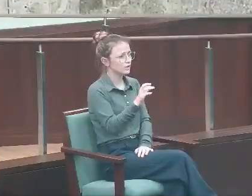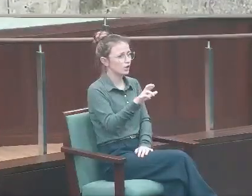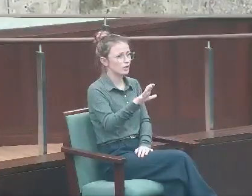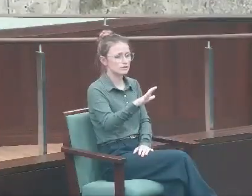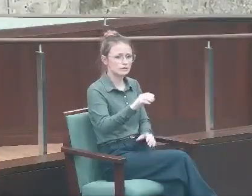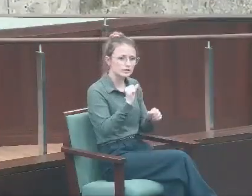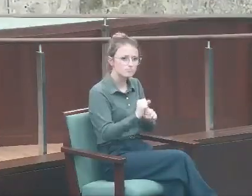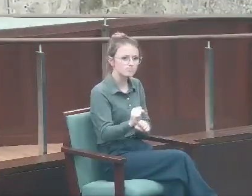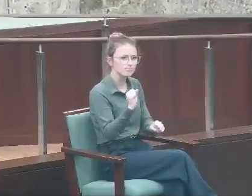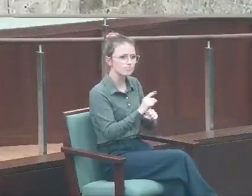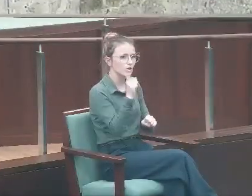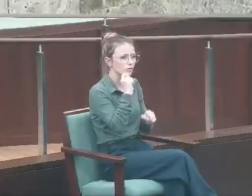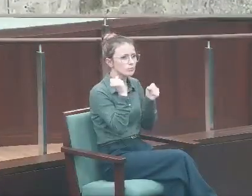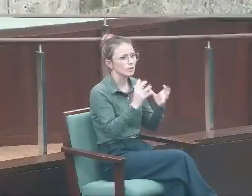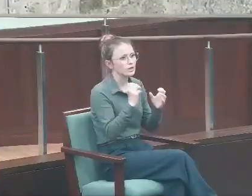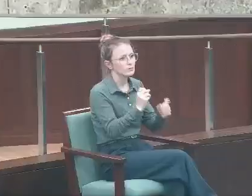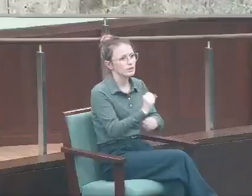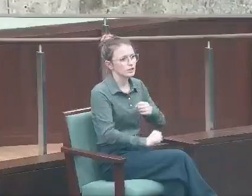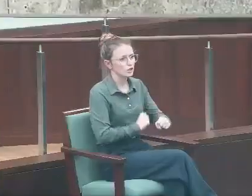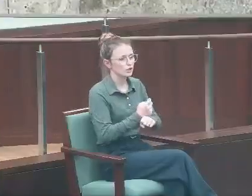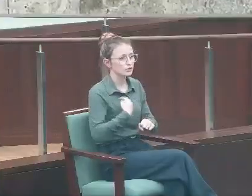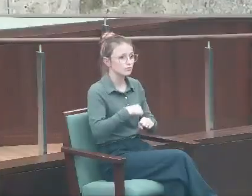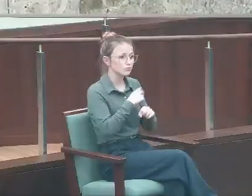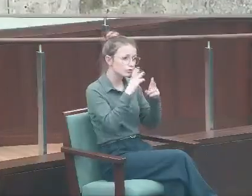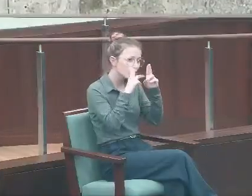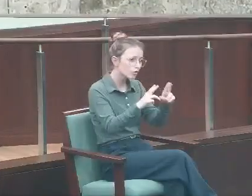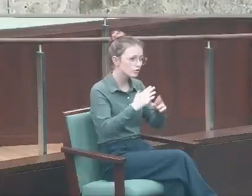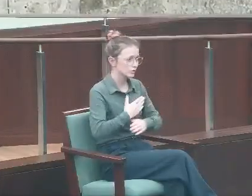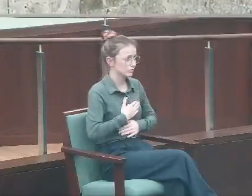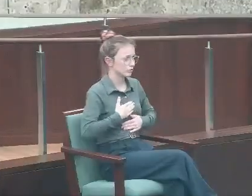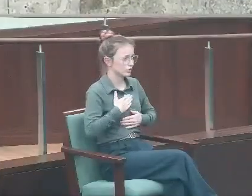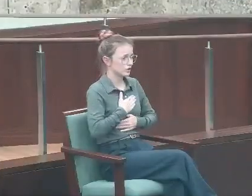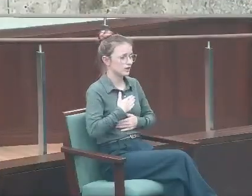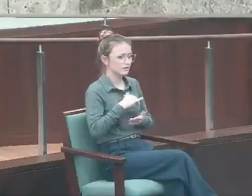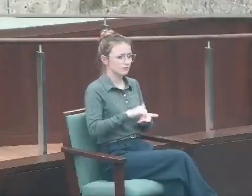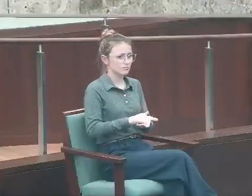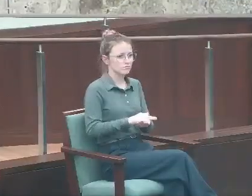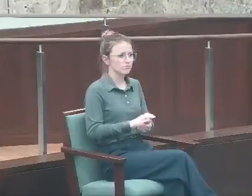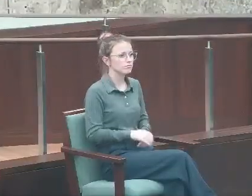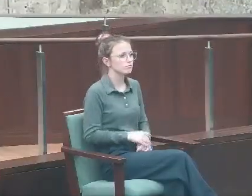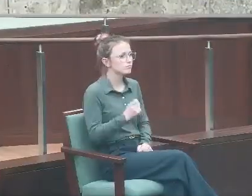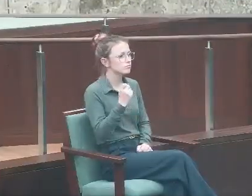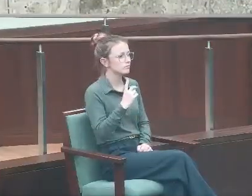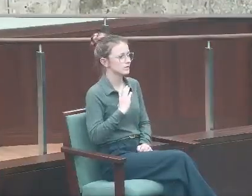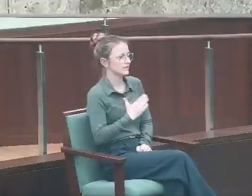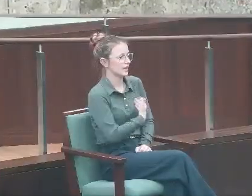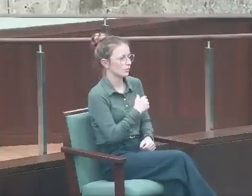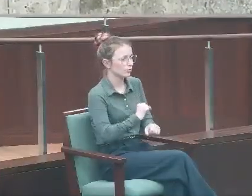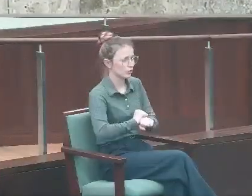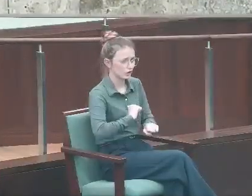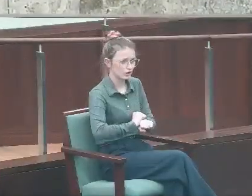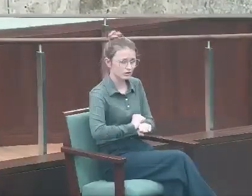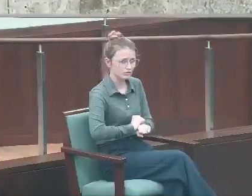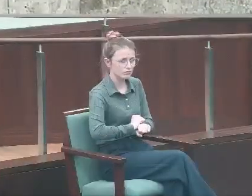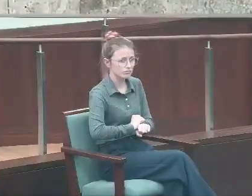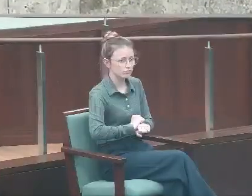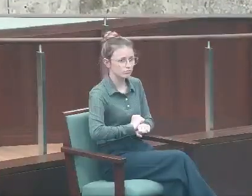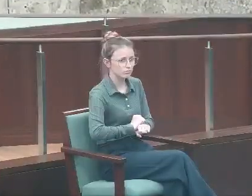for decades, and we honor and appreciate that long history. But it is our work since October